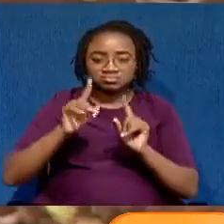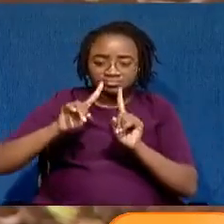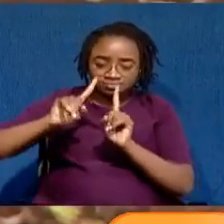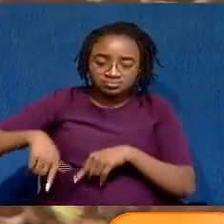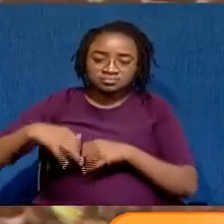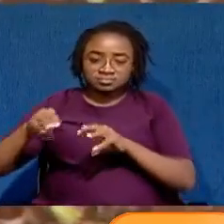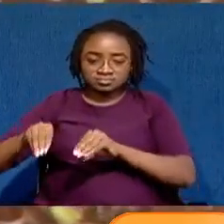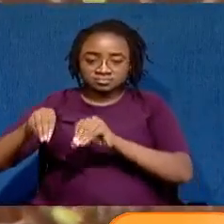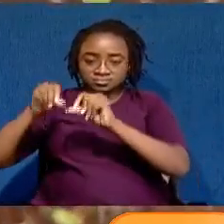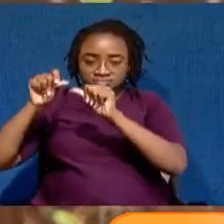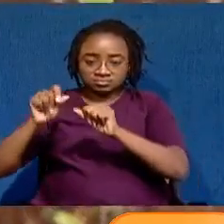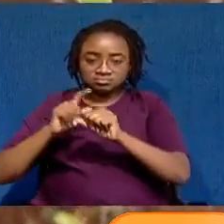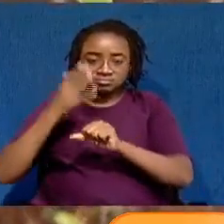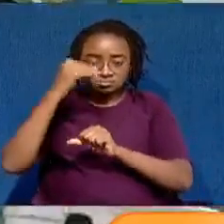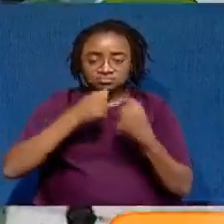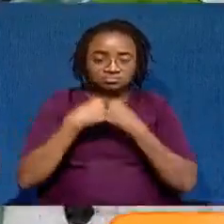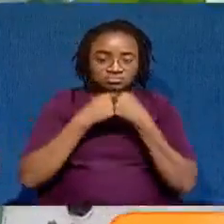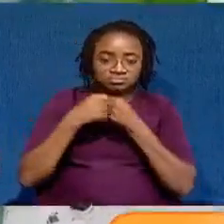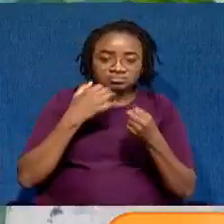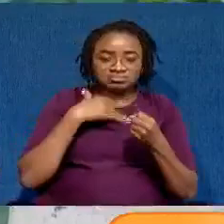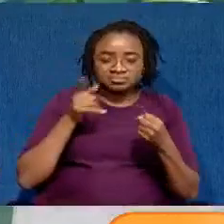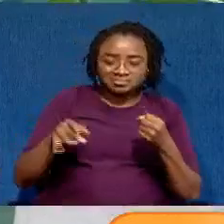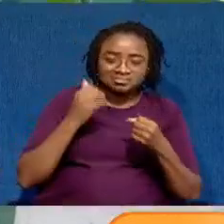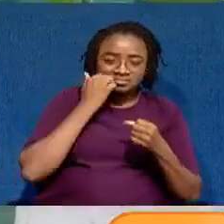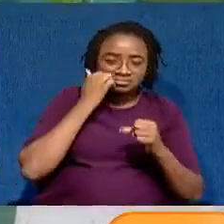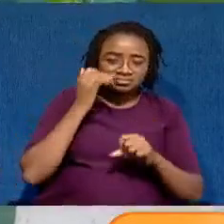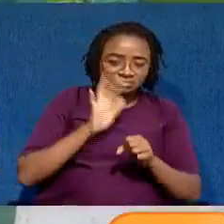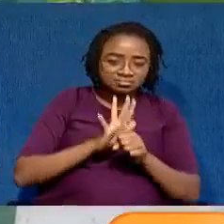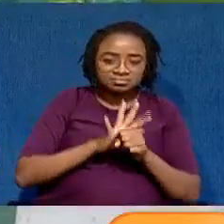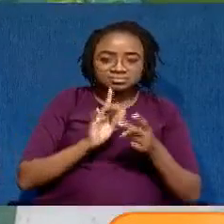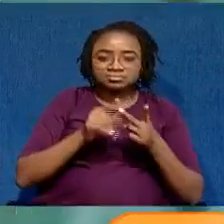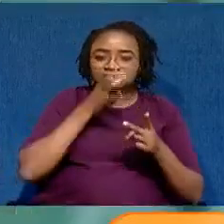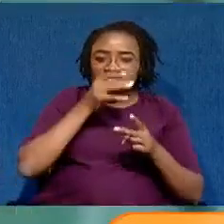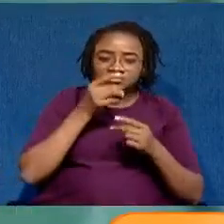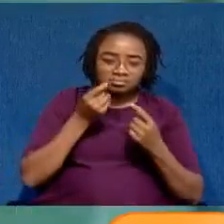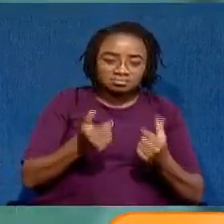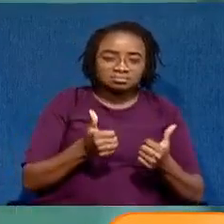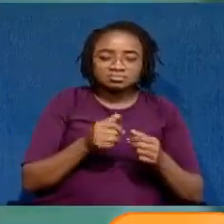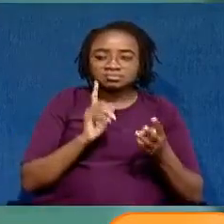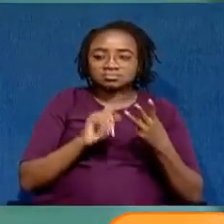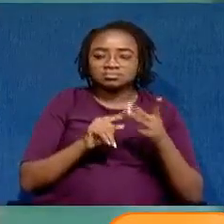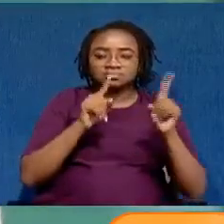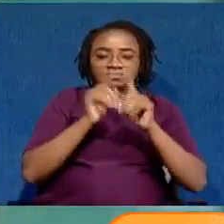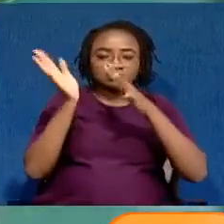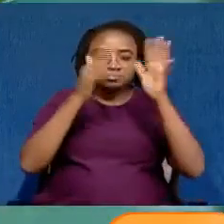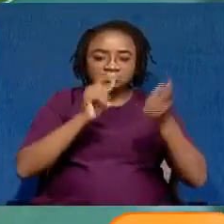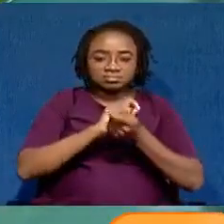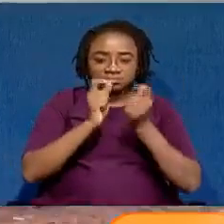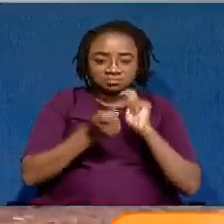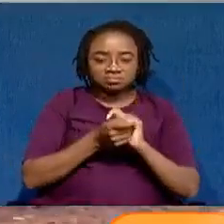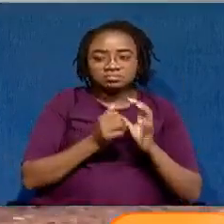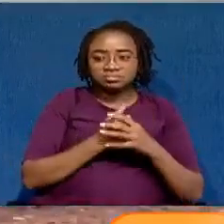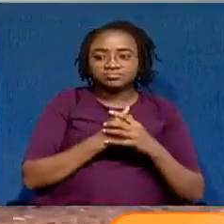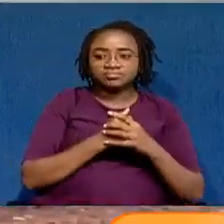soil farming after facing challenges such as diseases, water shortages, and the unpredictability of climate change.